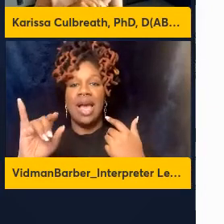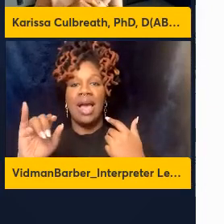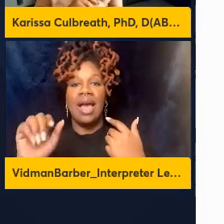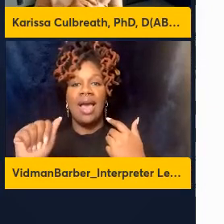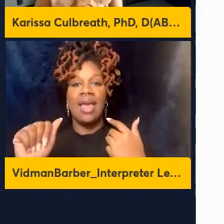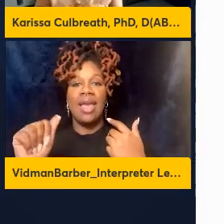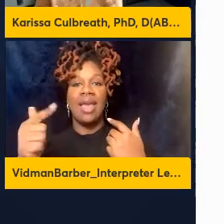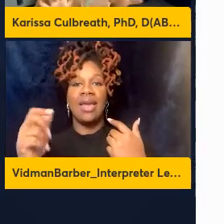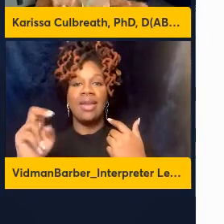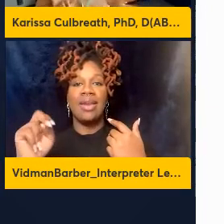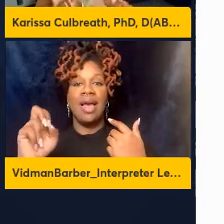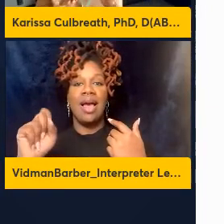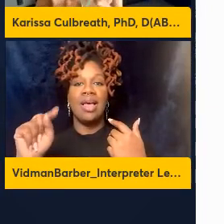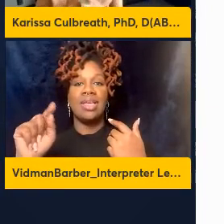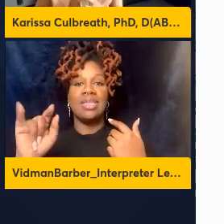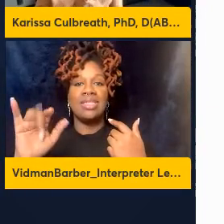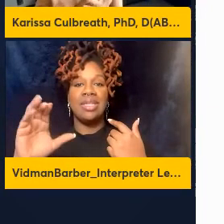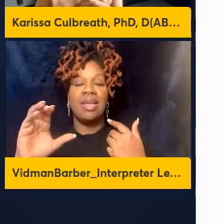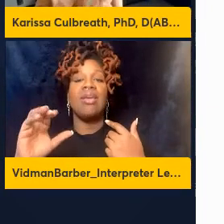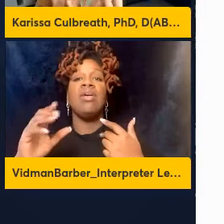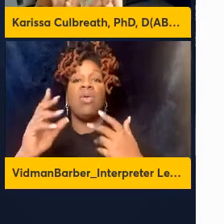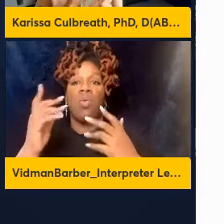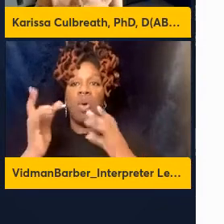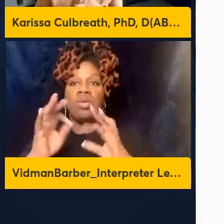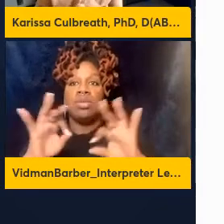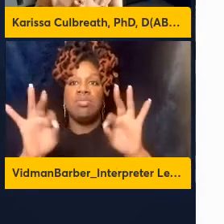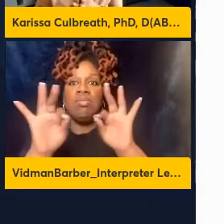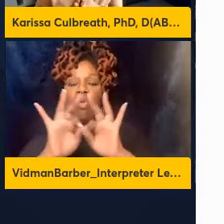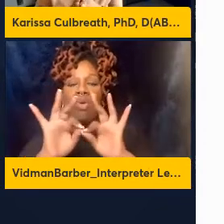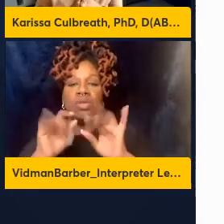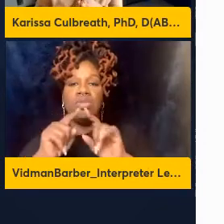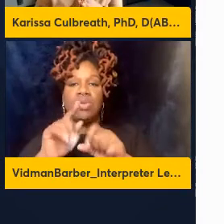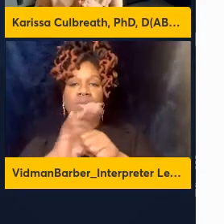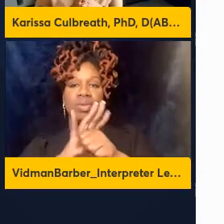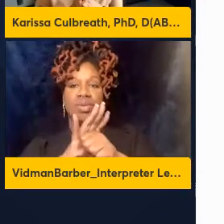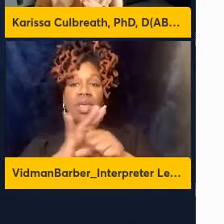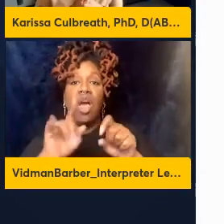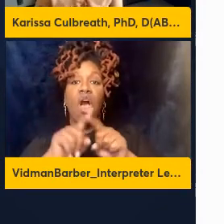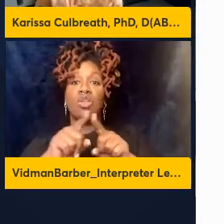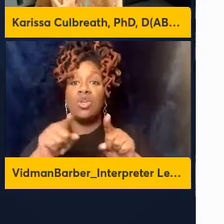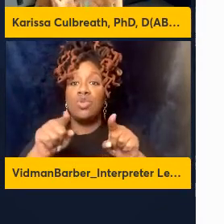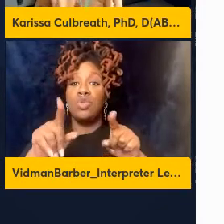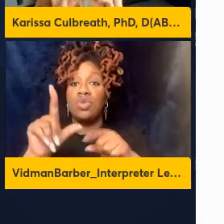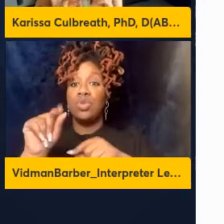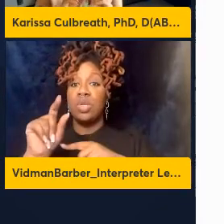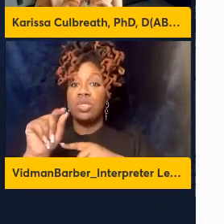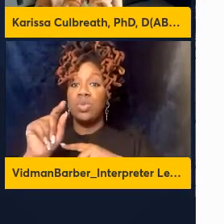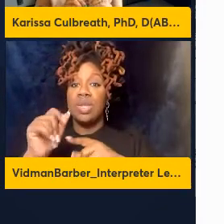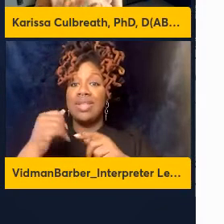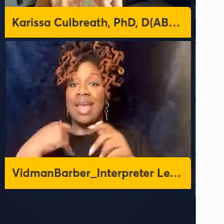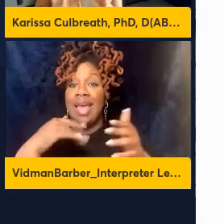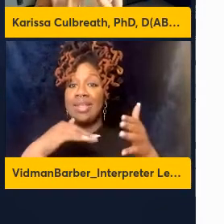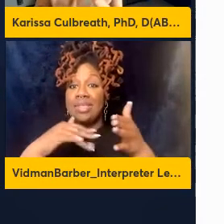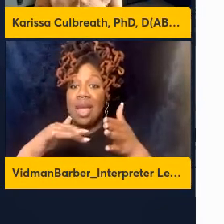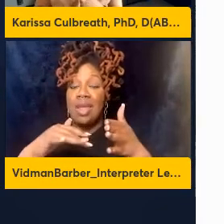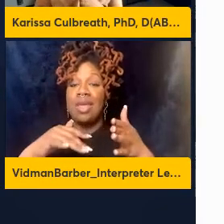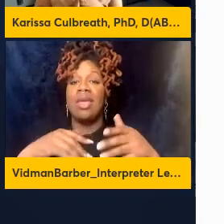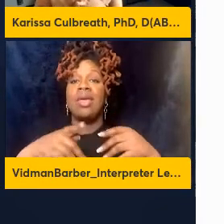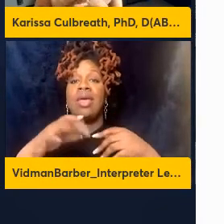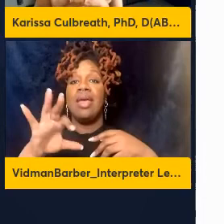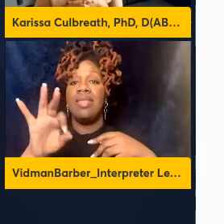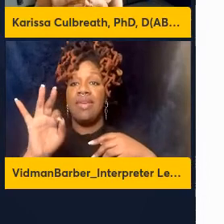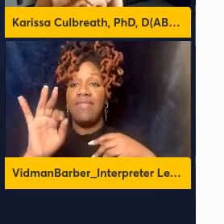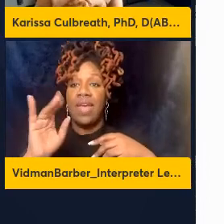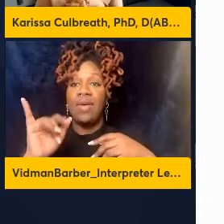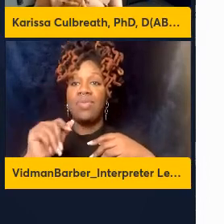the pandemic. But we also saw disparities in that. There was a study in 2020 that found that the median travel